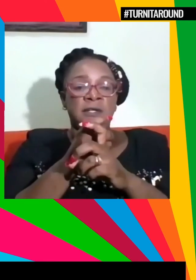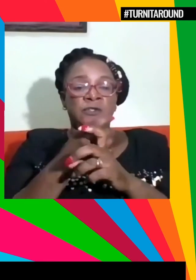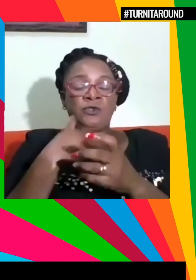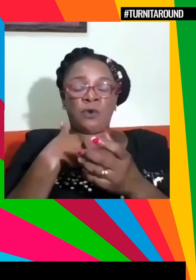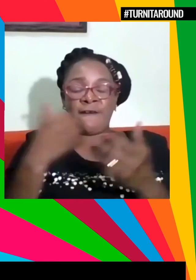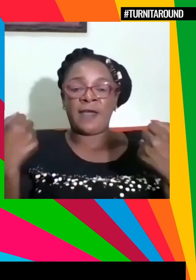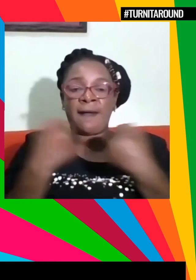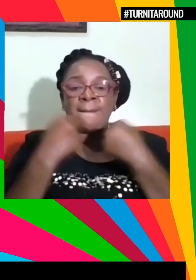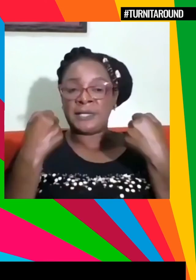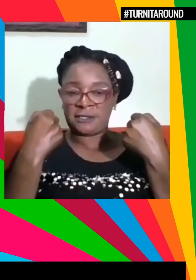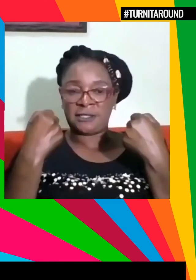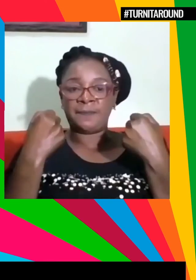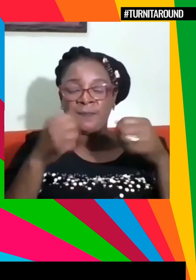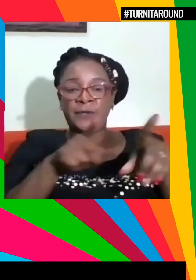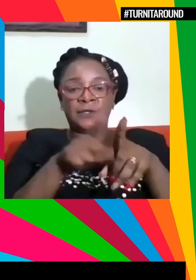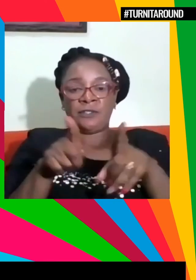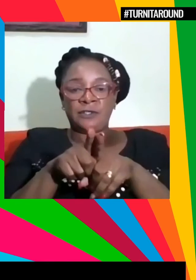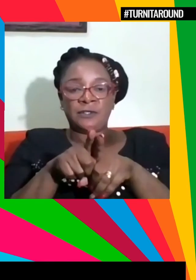impact.